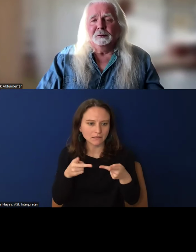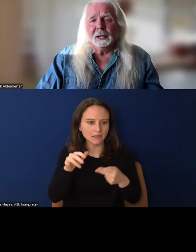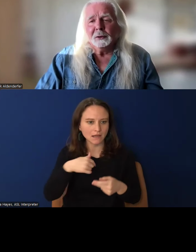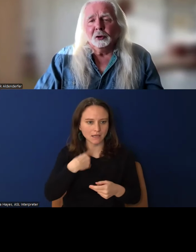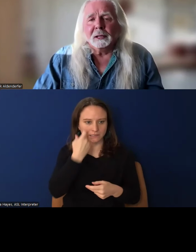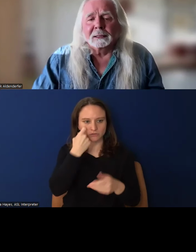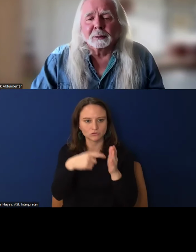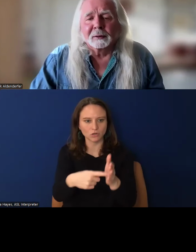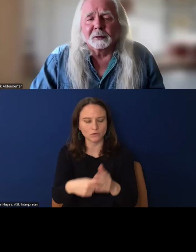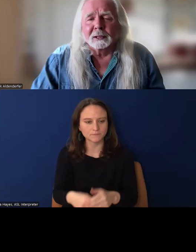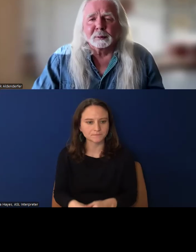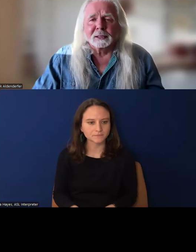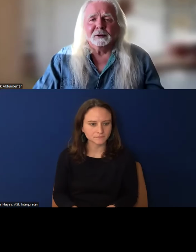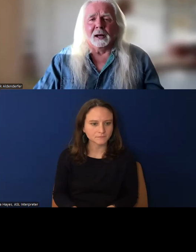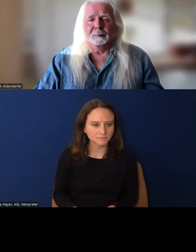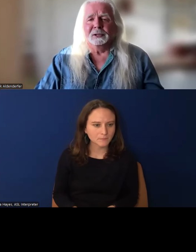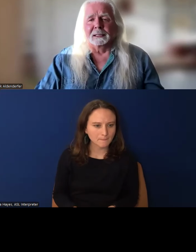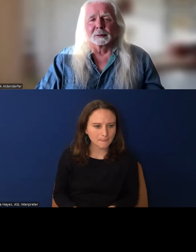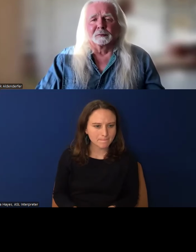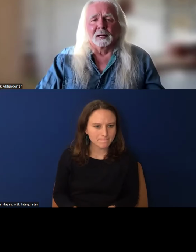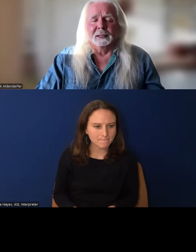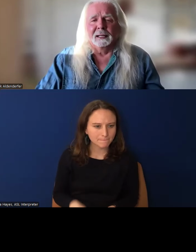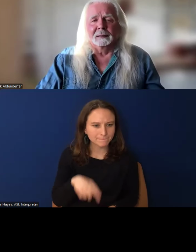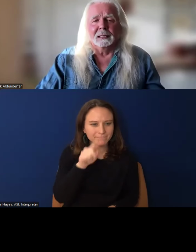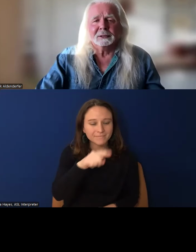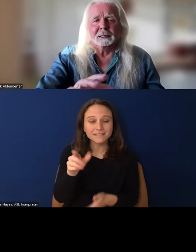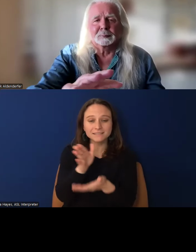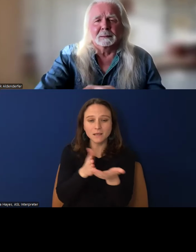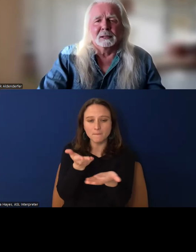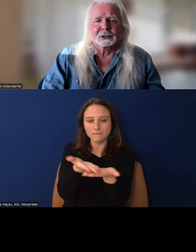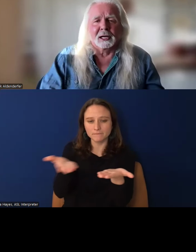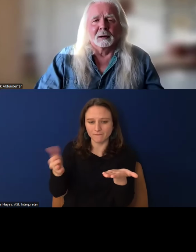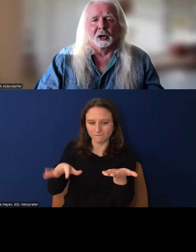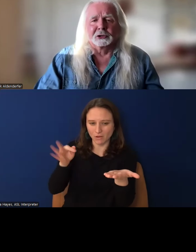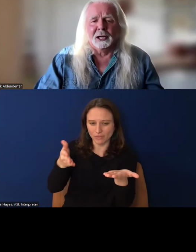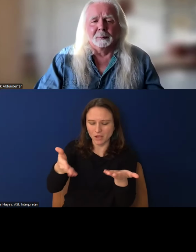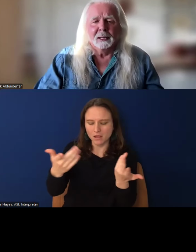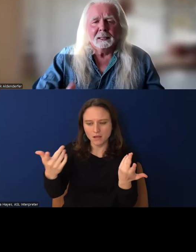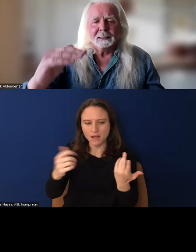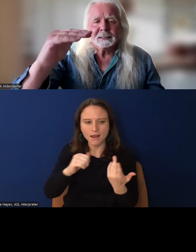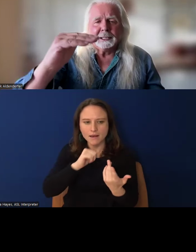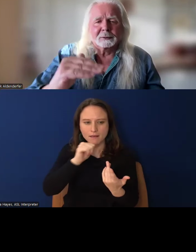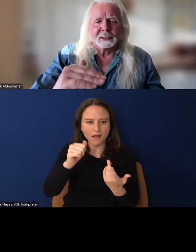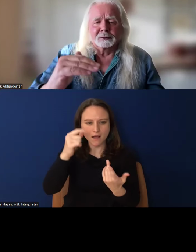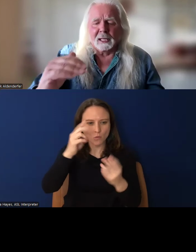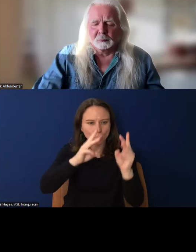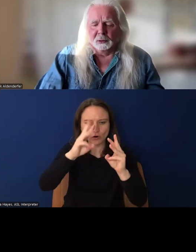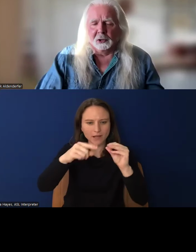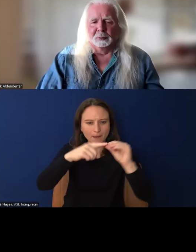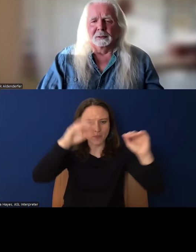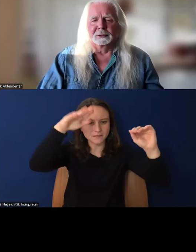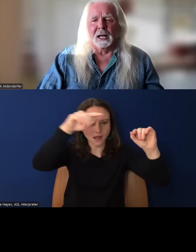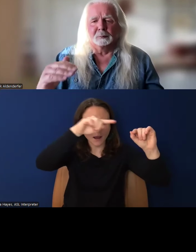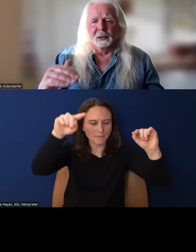And if you take a look at some of the very specific objects that were found in that, let's not spend much time on top. Let's take ourselves down